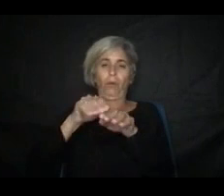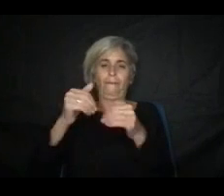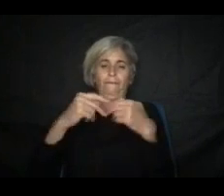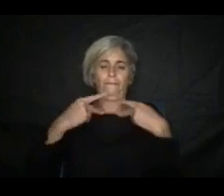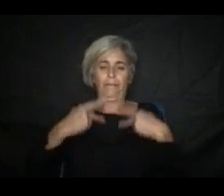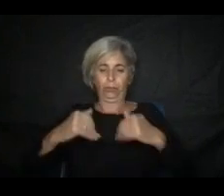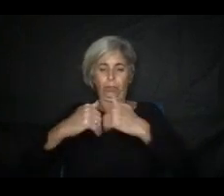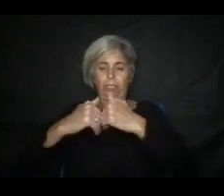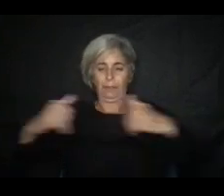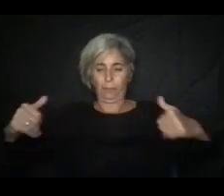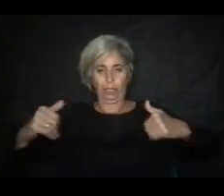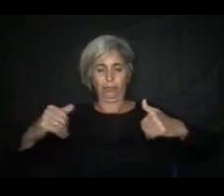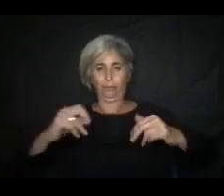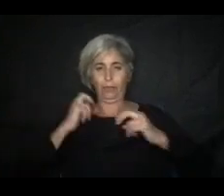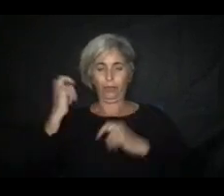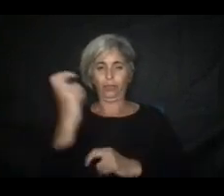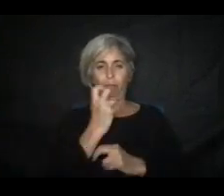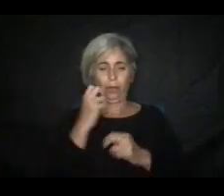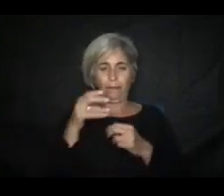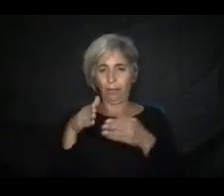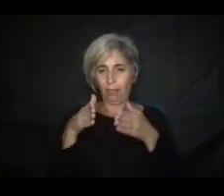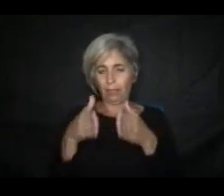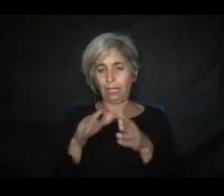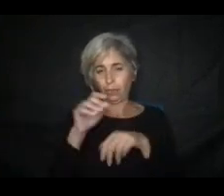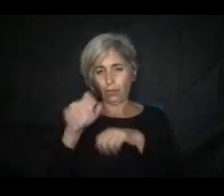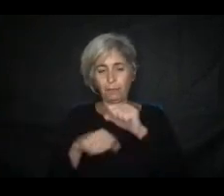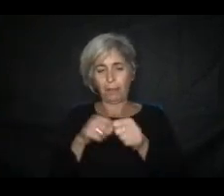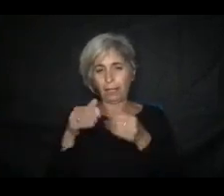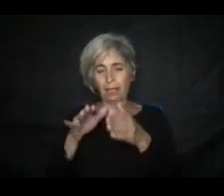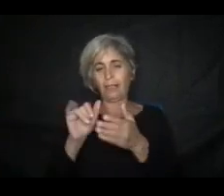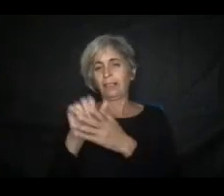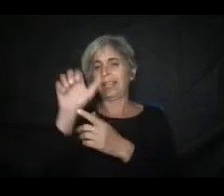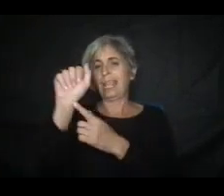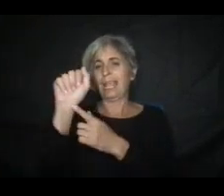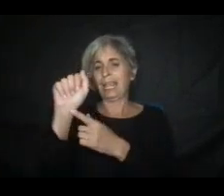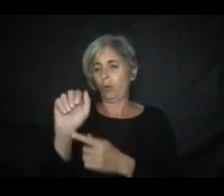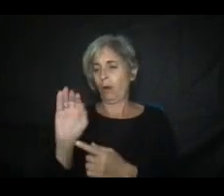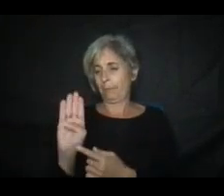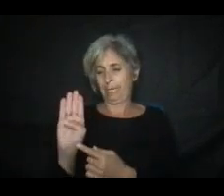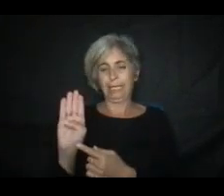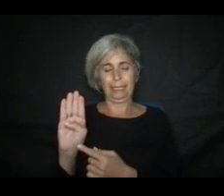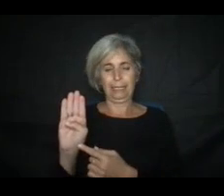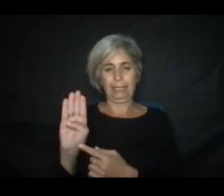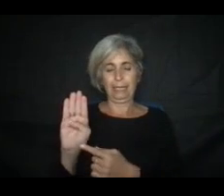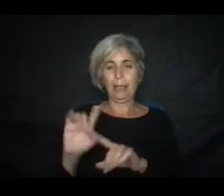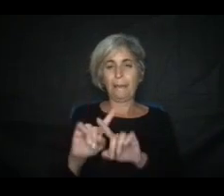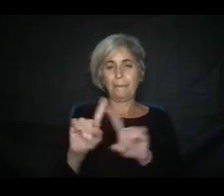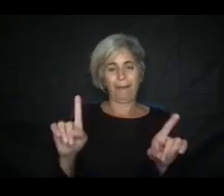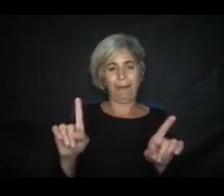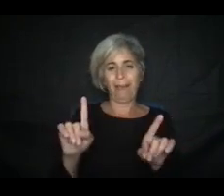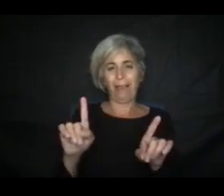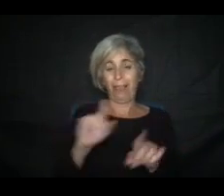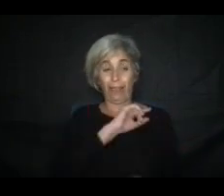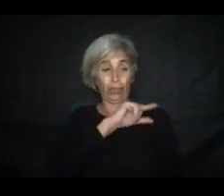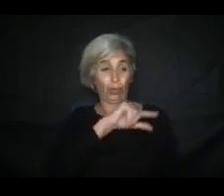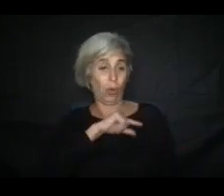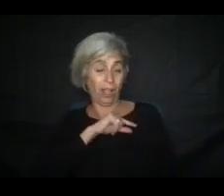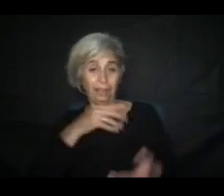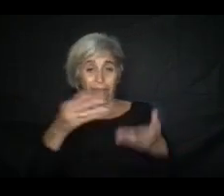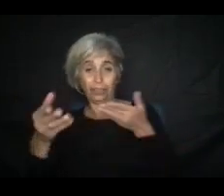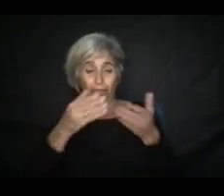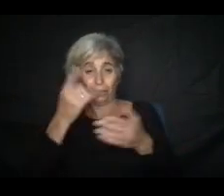travel lanes and the bicycle lane, that would be an A or B. In terms of quality of service